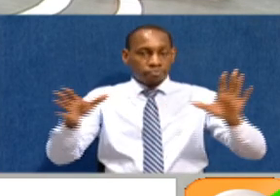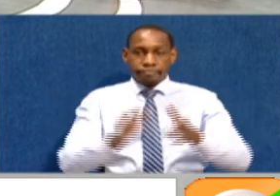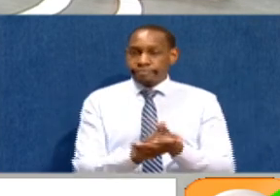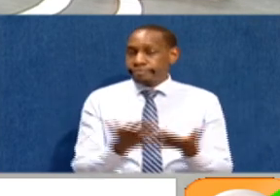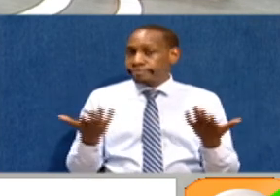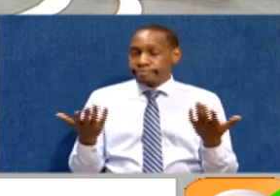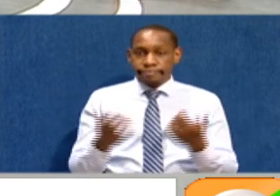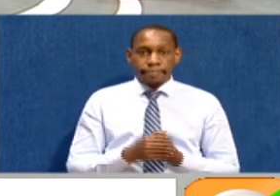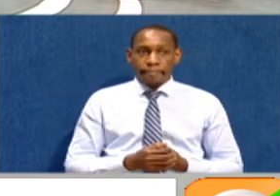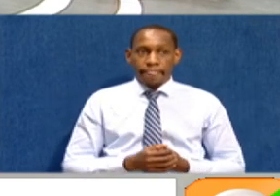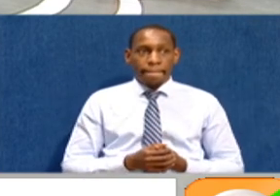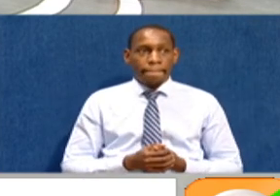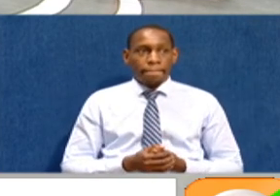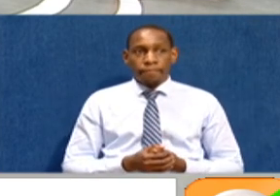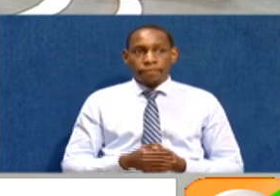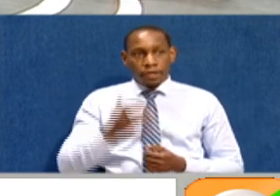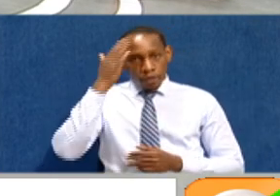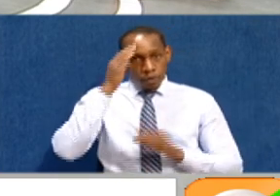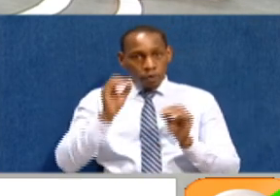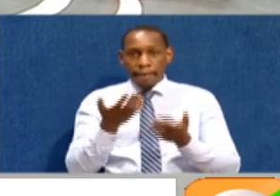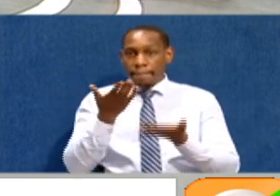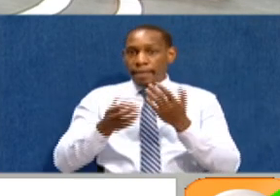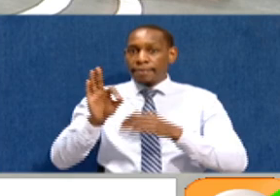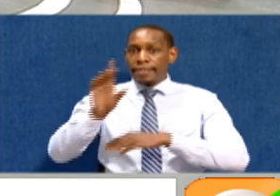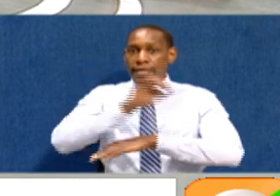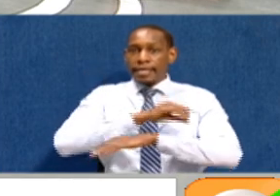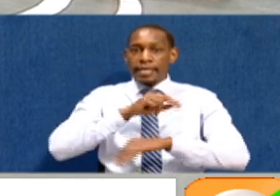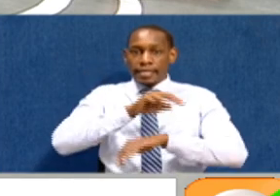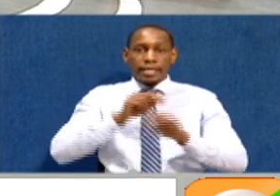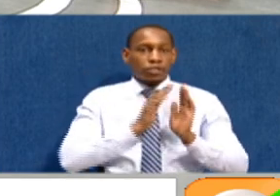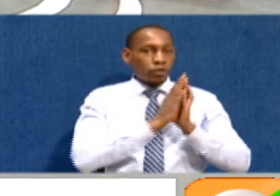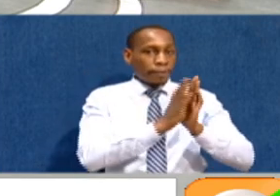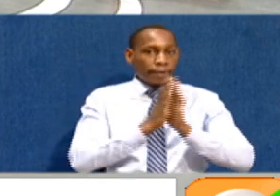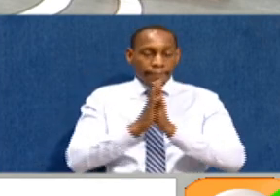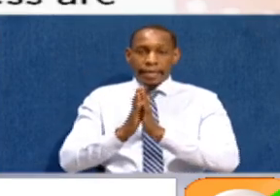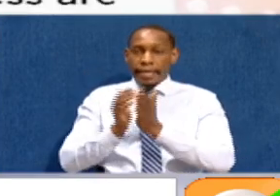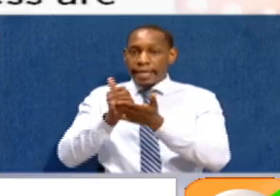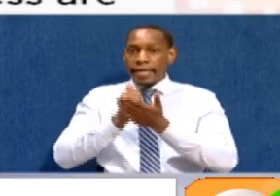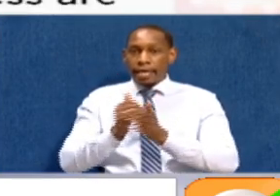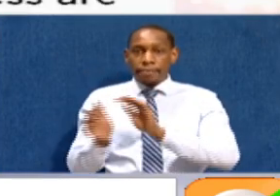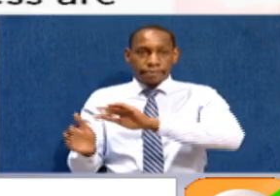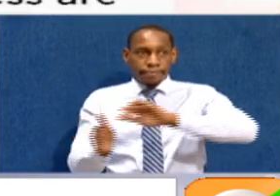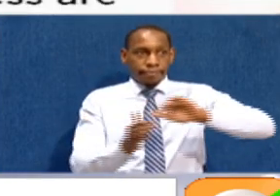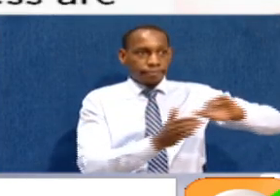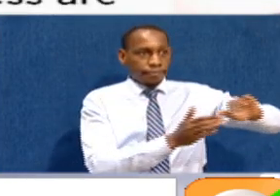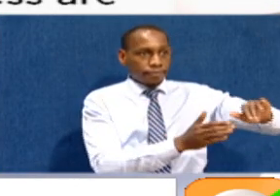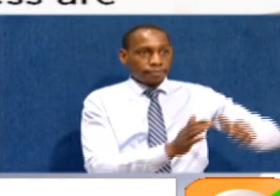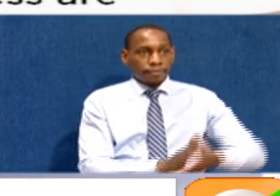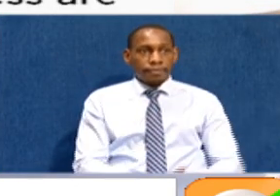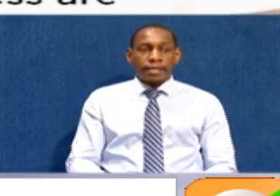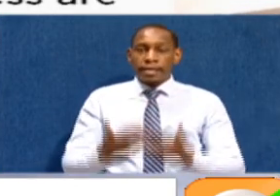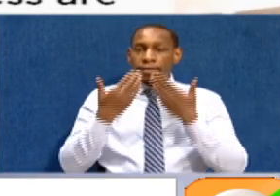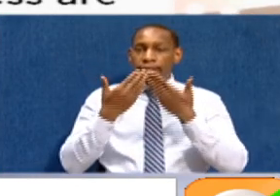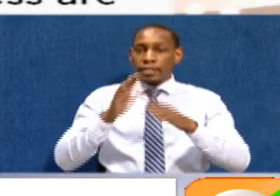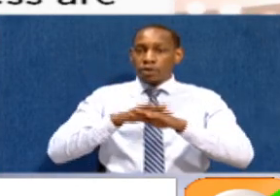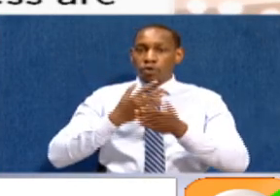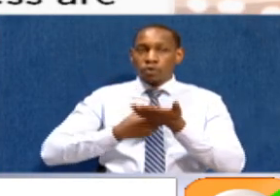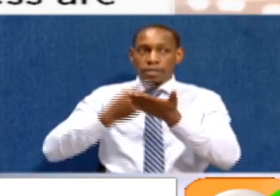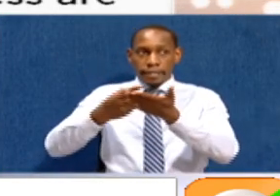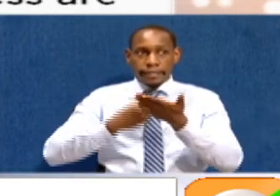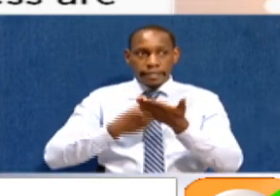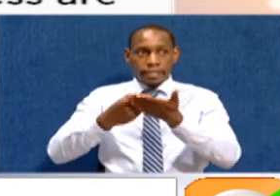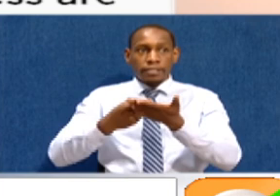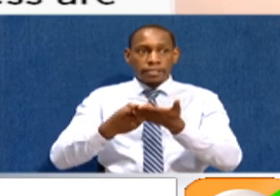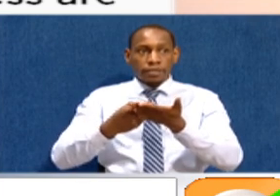so I don't know. Maybe 3 days of national prayer would help. Modoniwa Mwagi says, thank you for the great